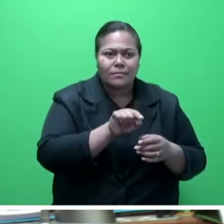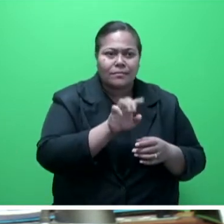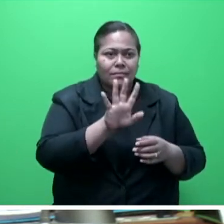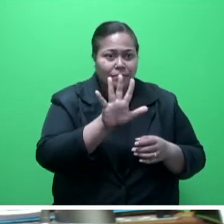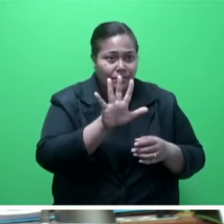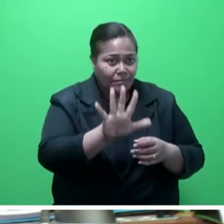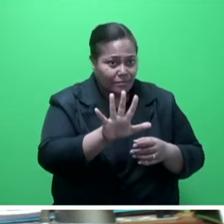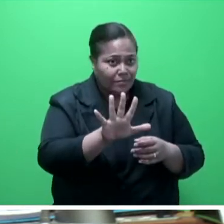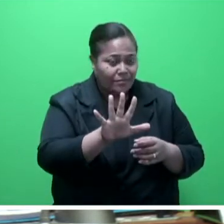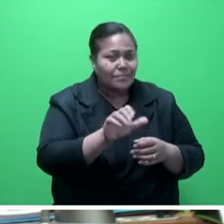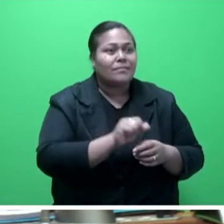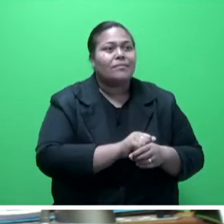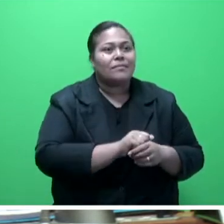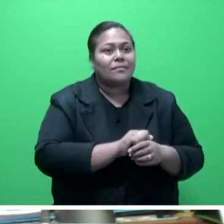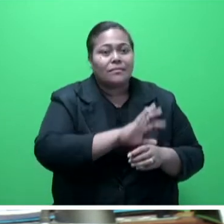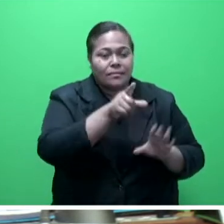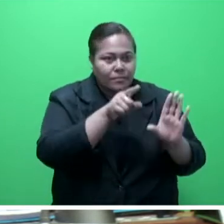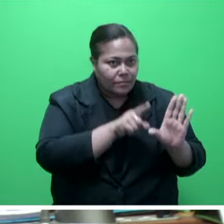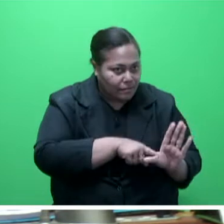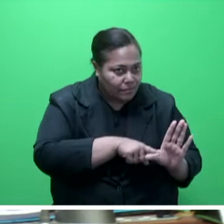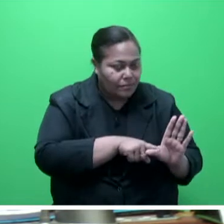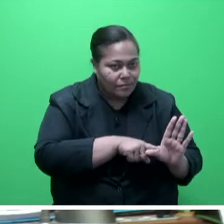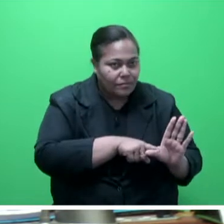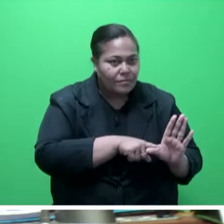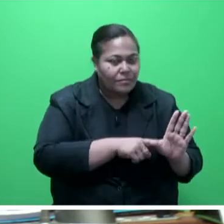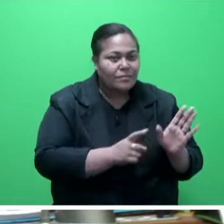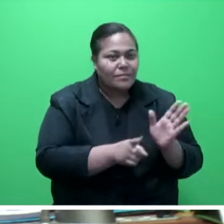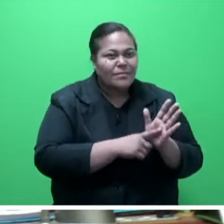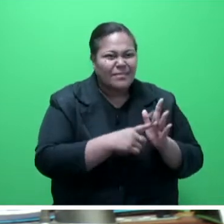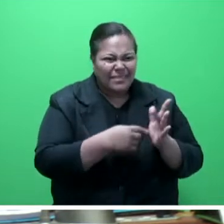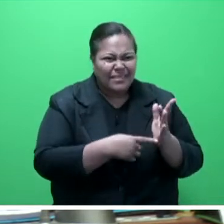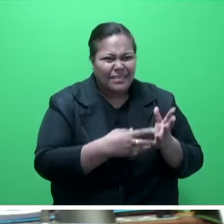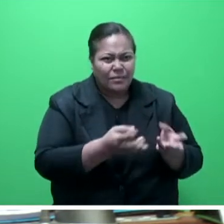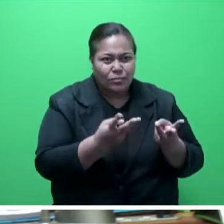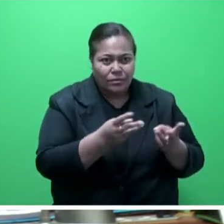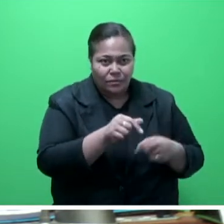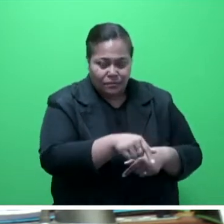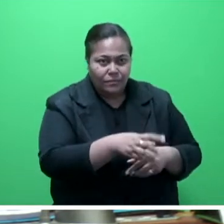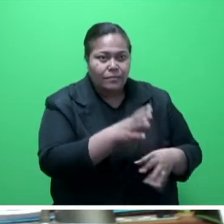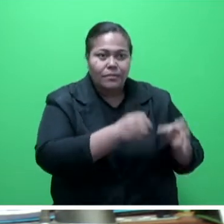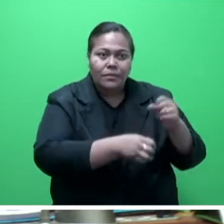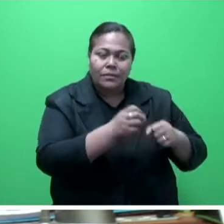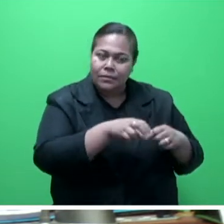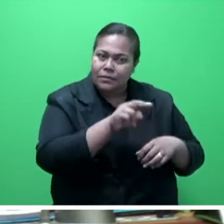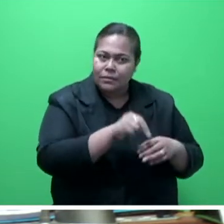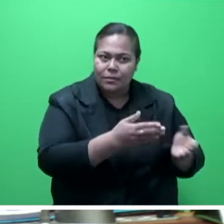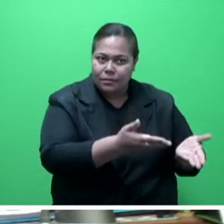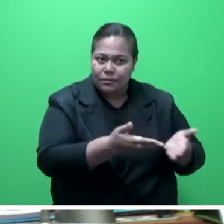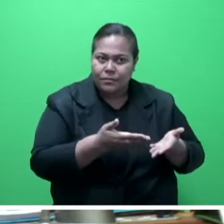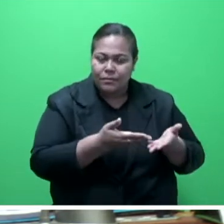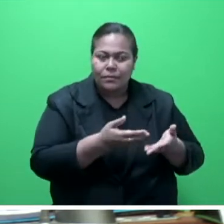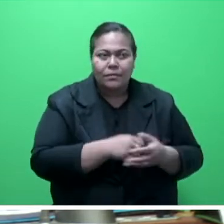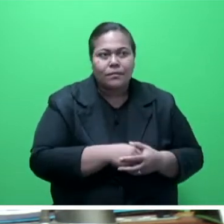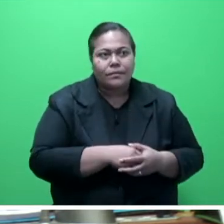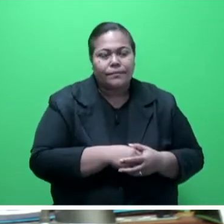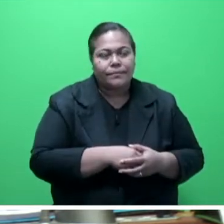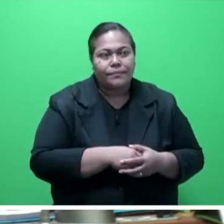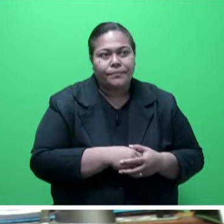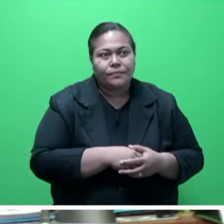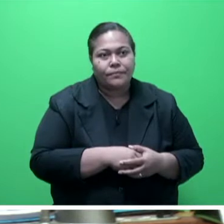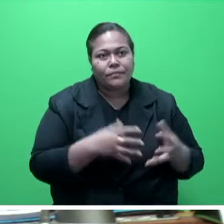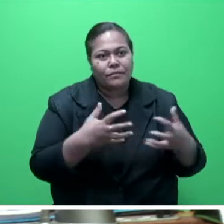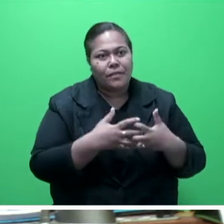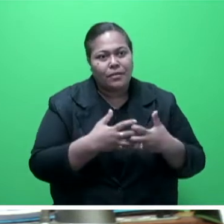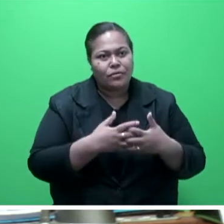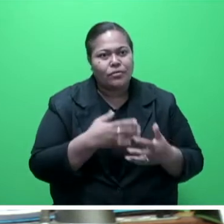needed annually to meet the demand for local milk and milk products. The total liquid milk